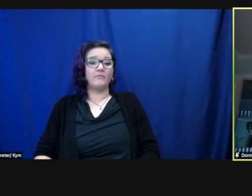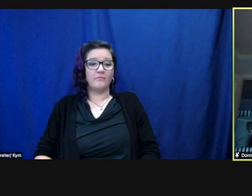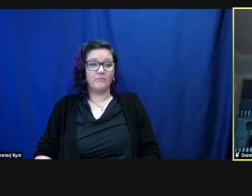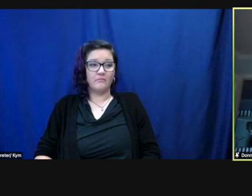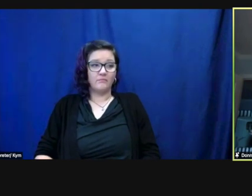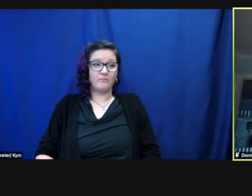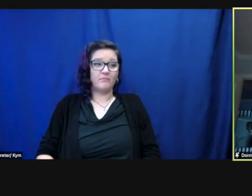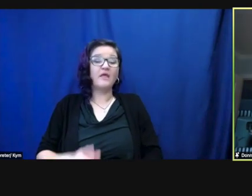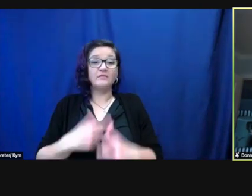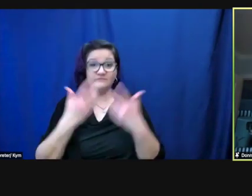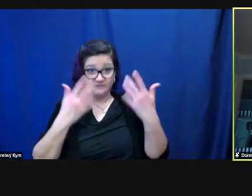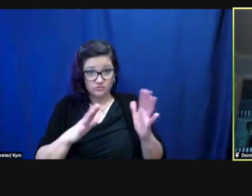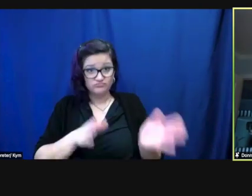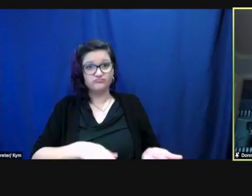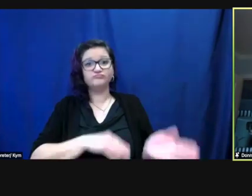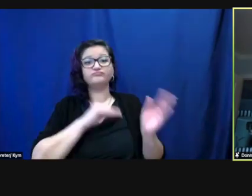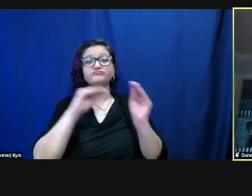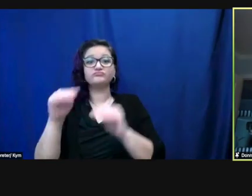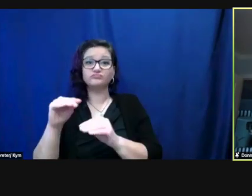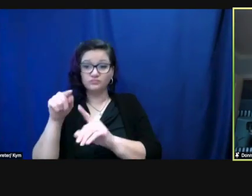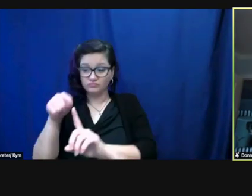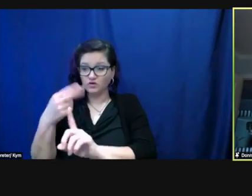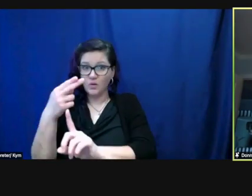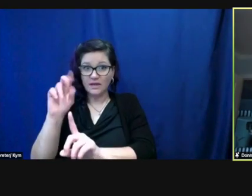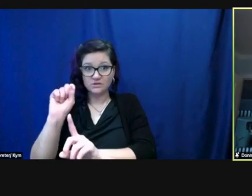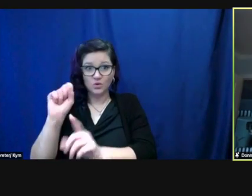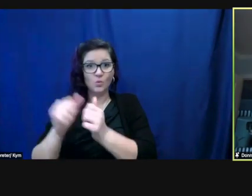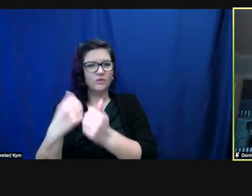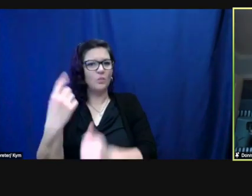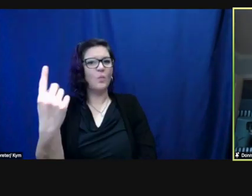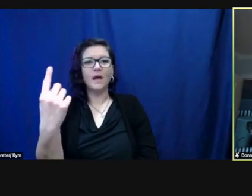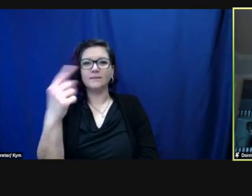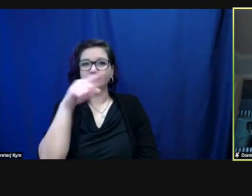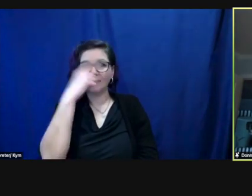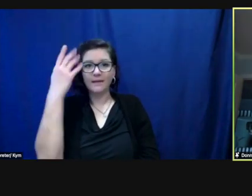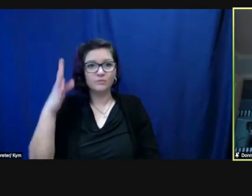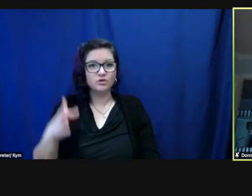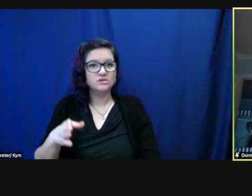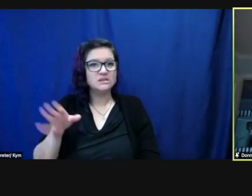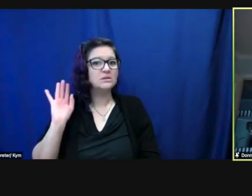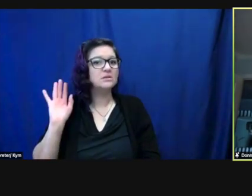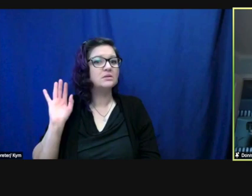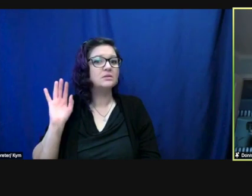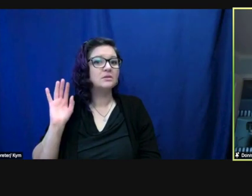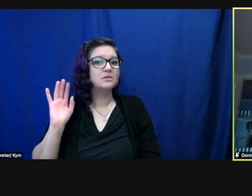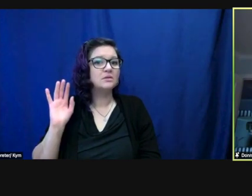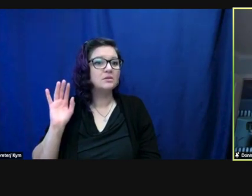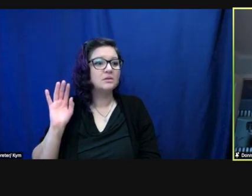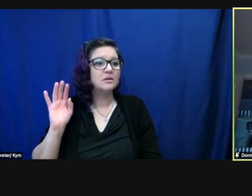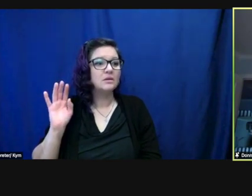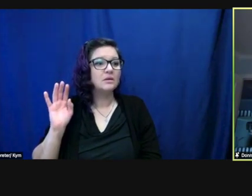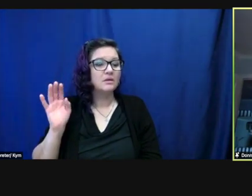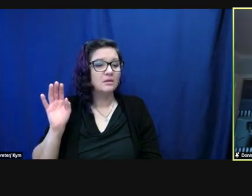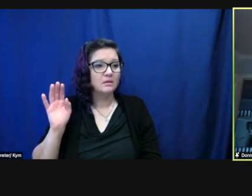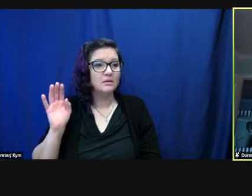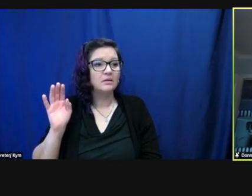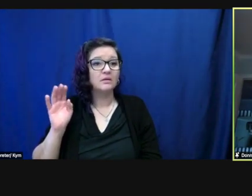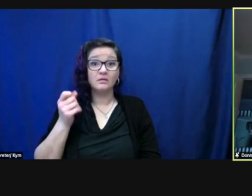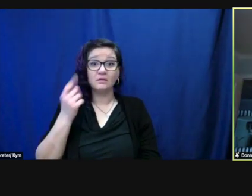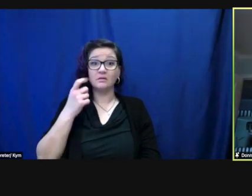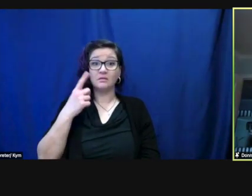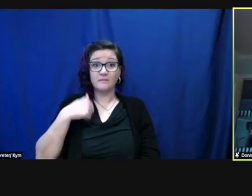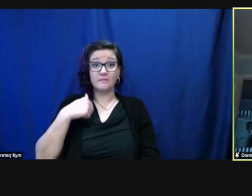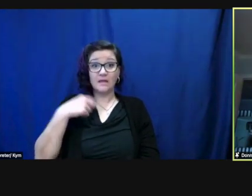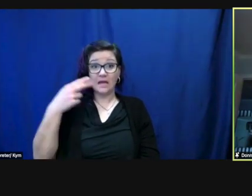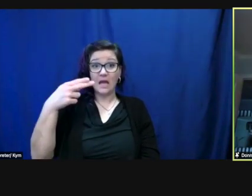to a high school that had one black person in it. And when I was a freshman